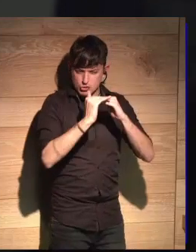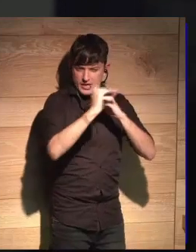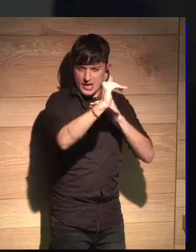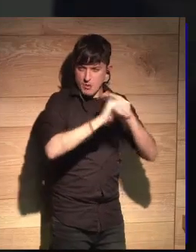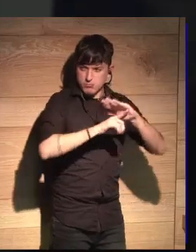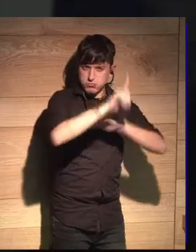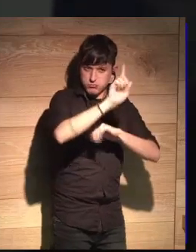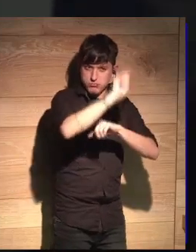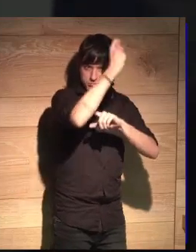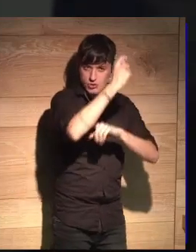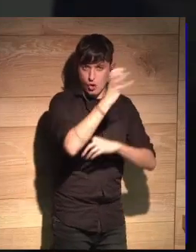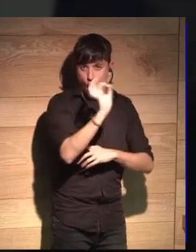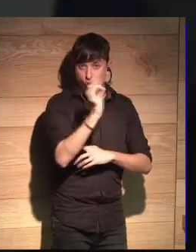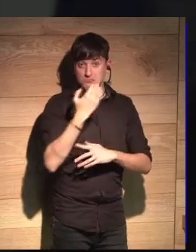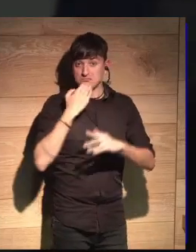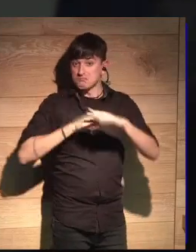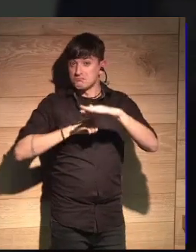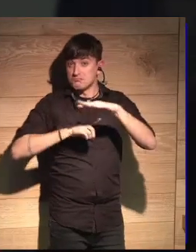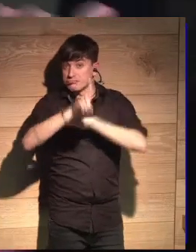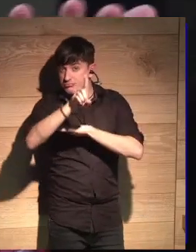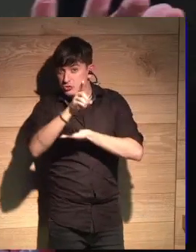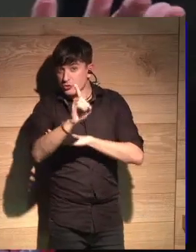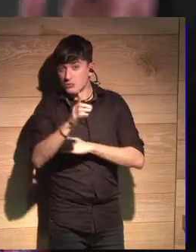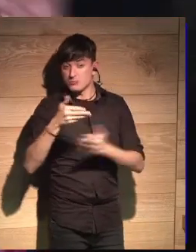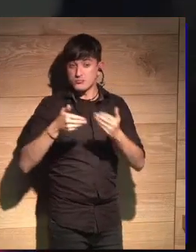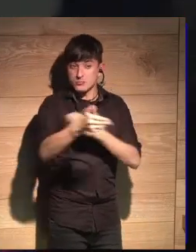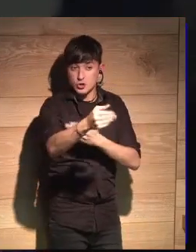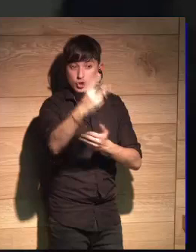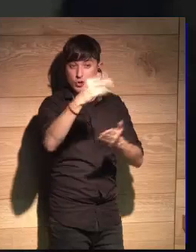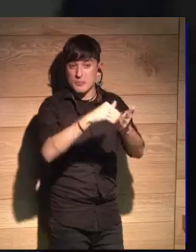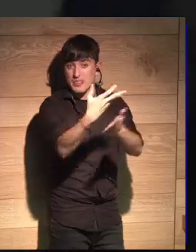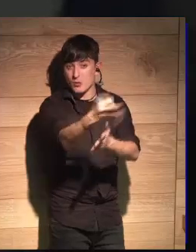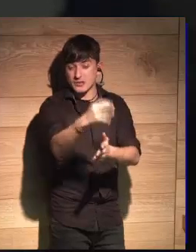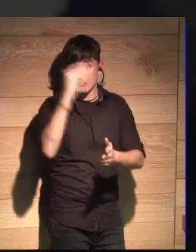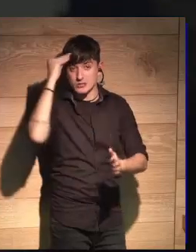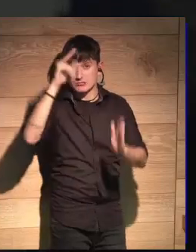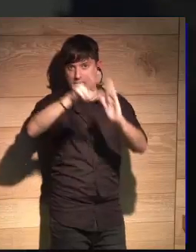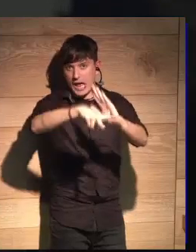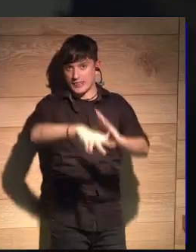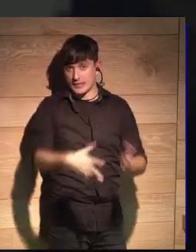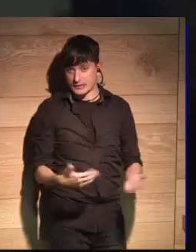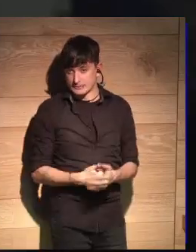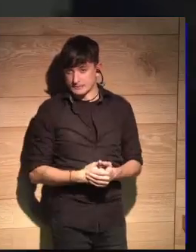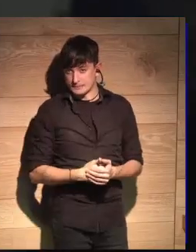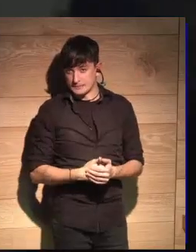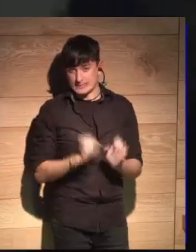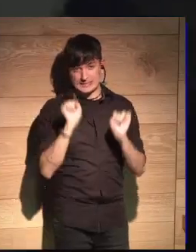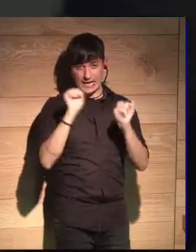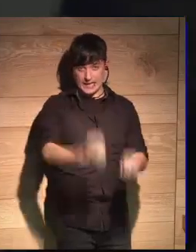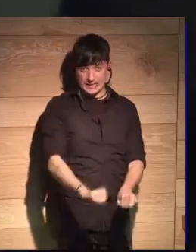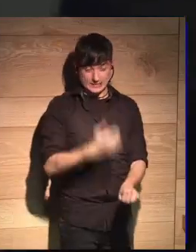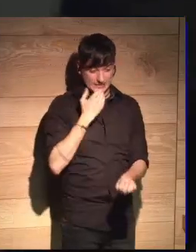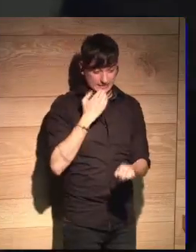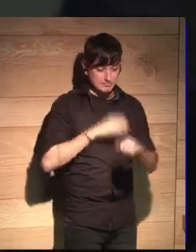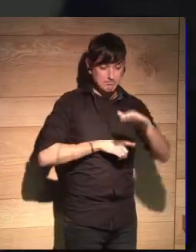we've not developed a sustainable economy by 2050, it's too late. If we have developed a sustainable economy by